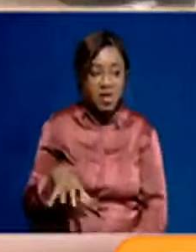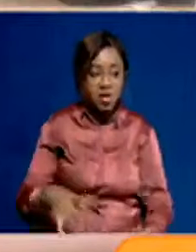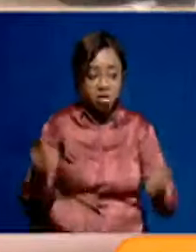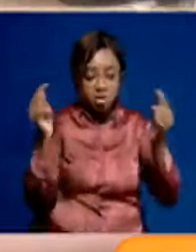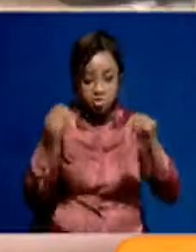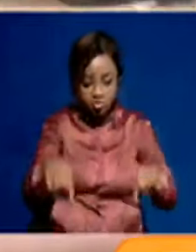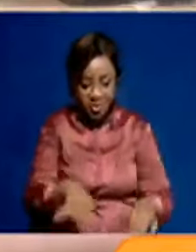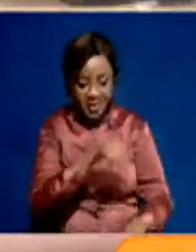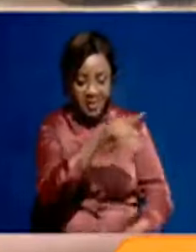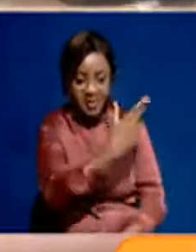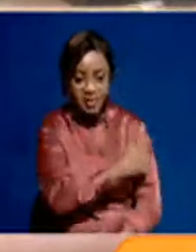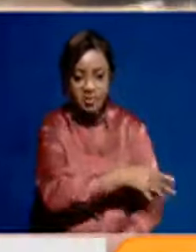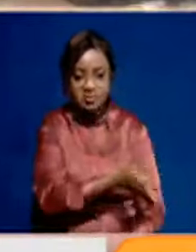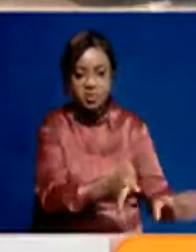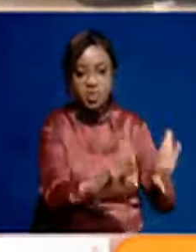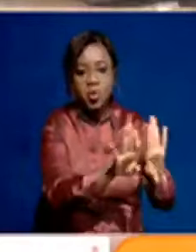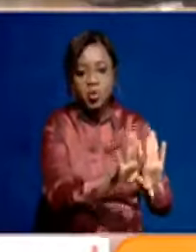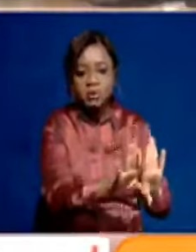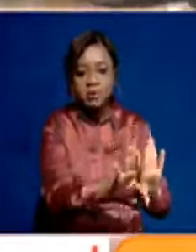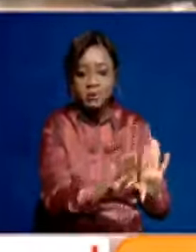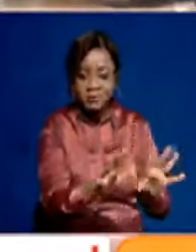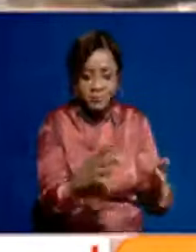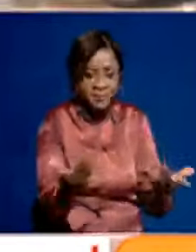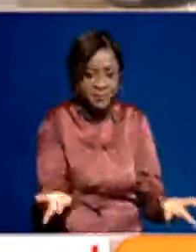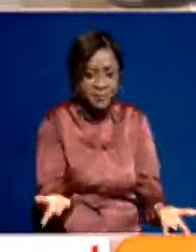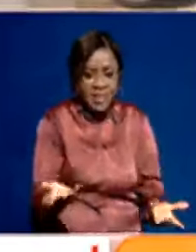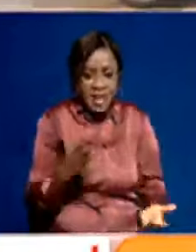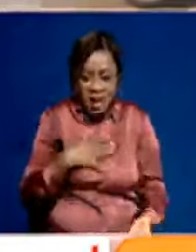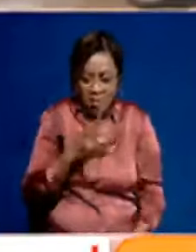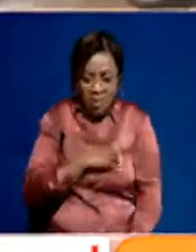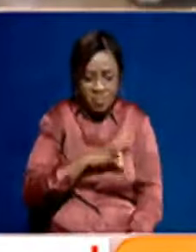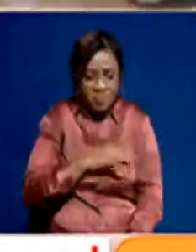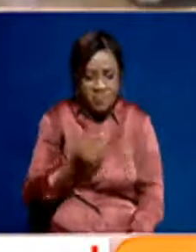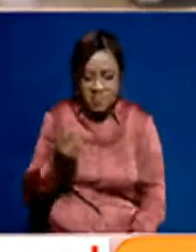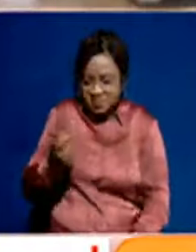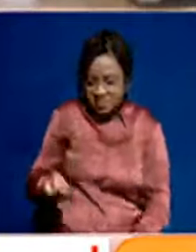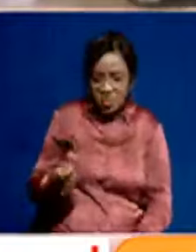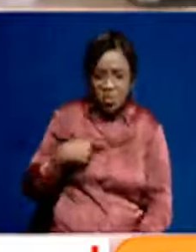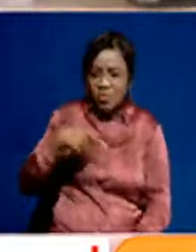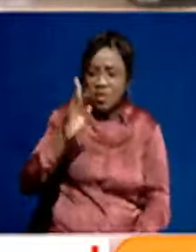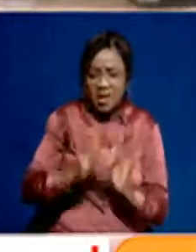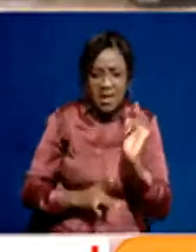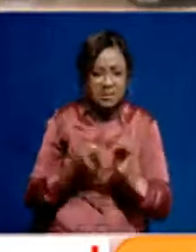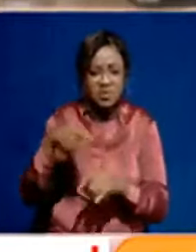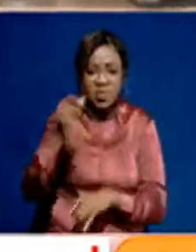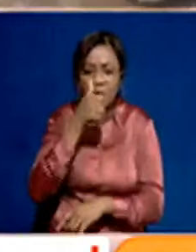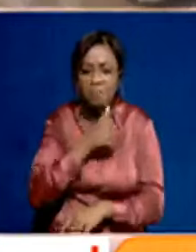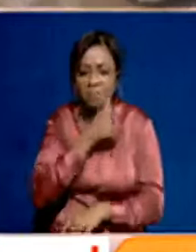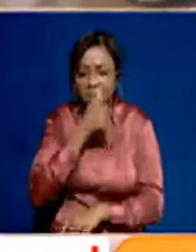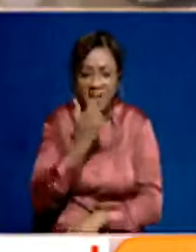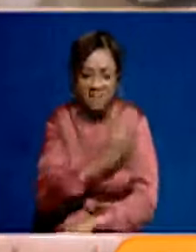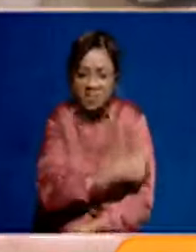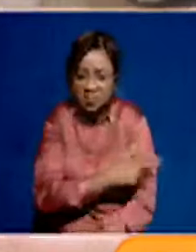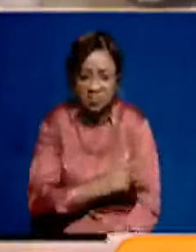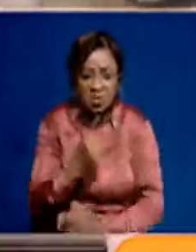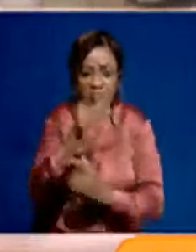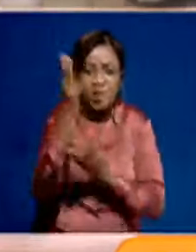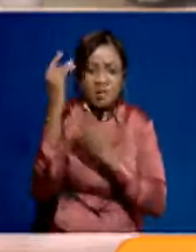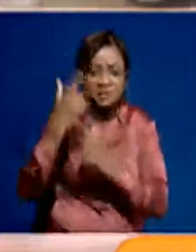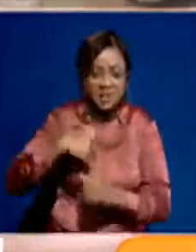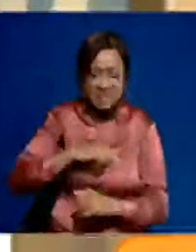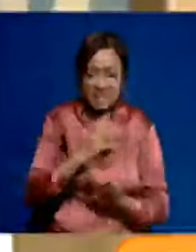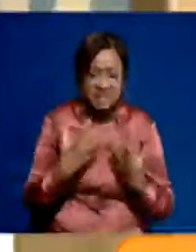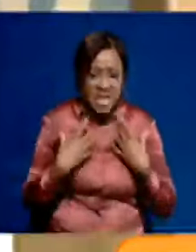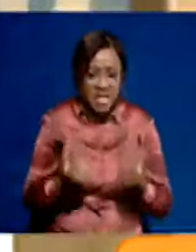tumefungiwa hospitali. Na hali pesa zetu ni kidogo, hatujiwezi kwenda kwenye private hospitals. Mnatarajia sisi tuwe